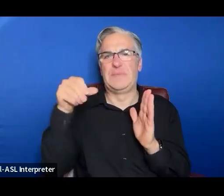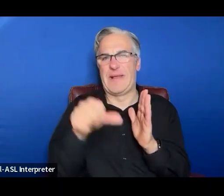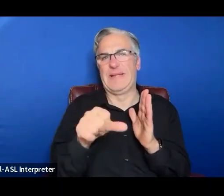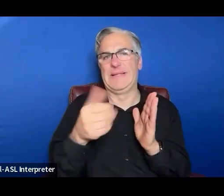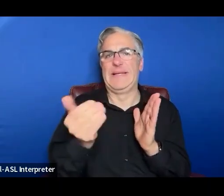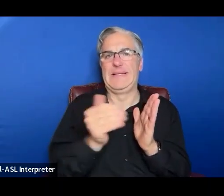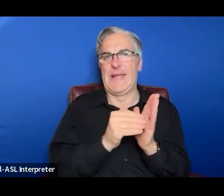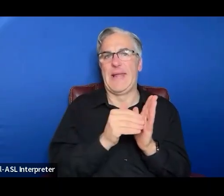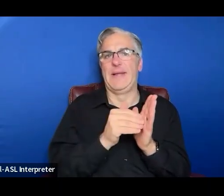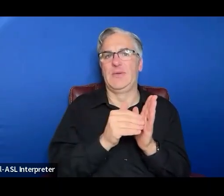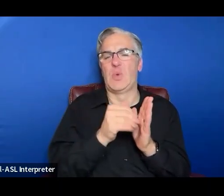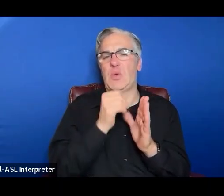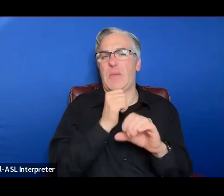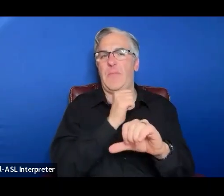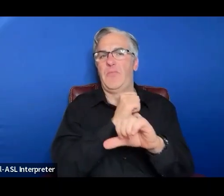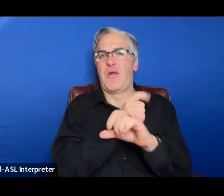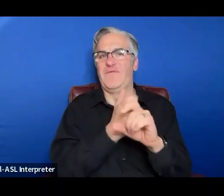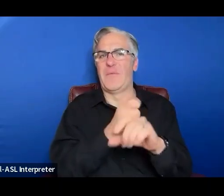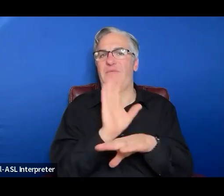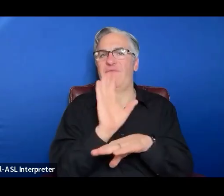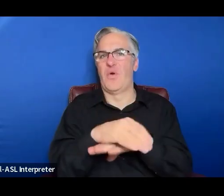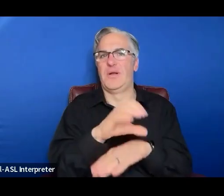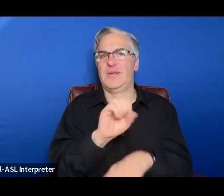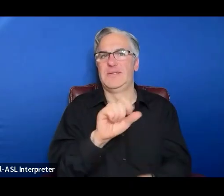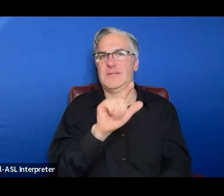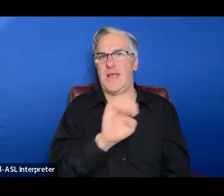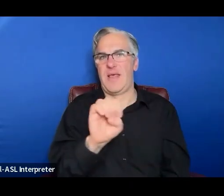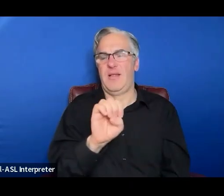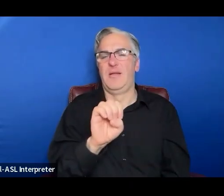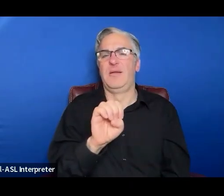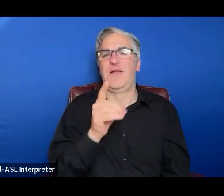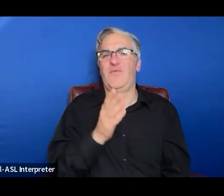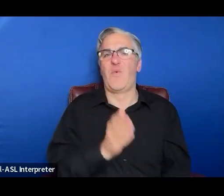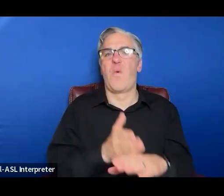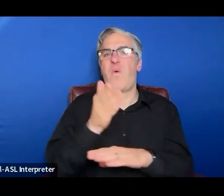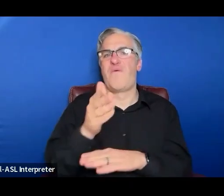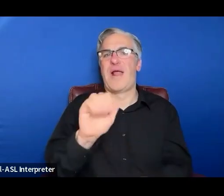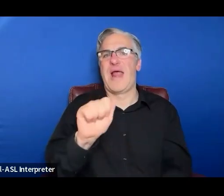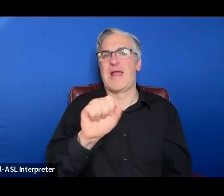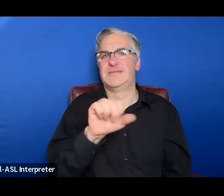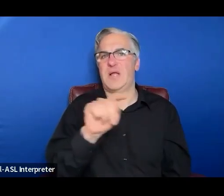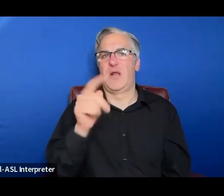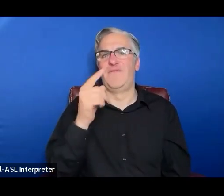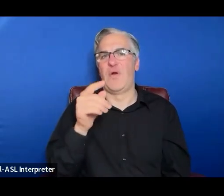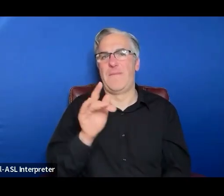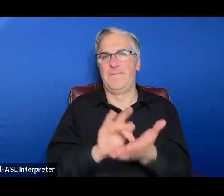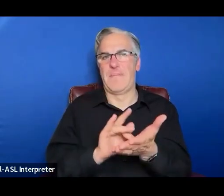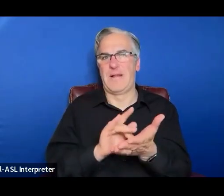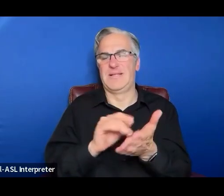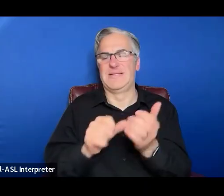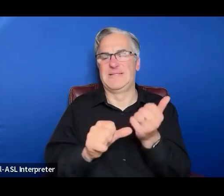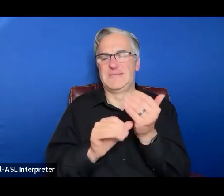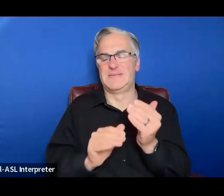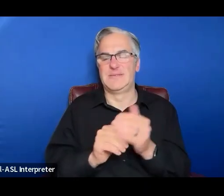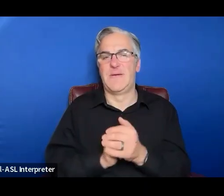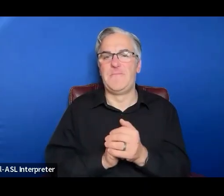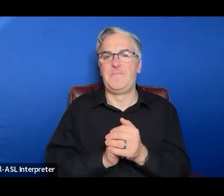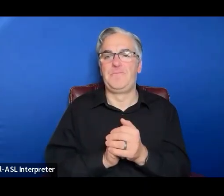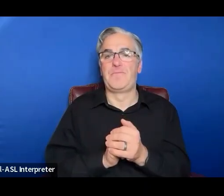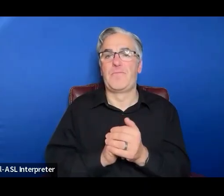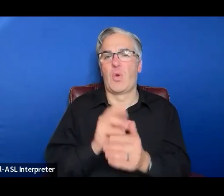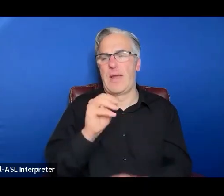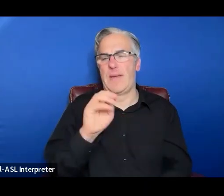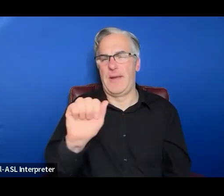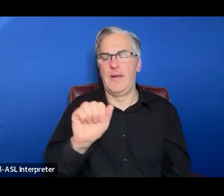down. So it doesn't protect it from a forced sale if you're over asset for medical assistance. And